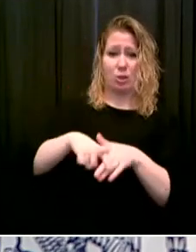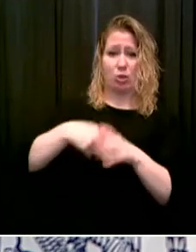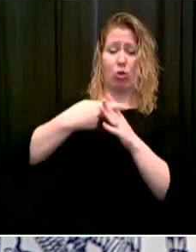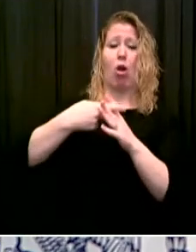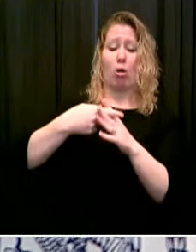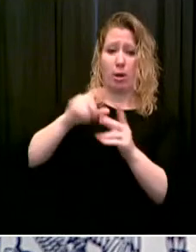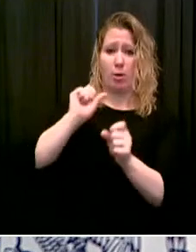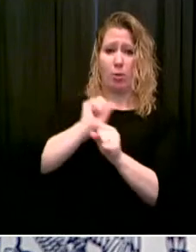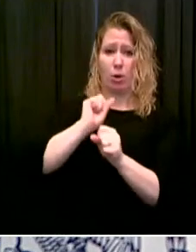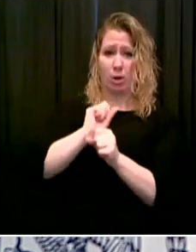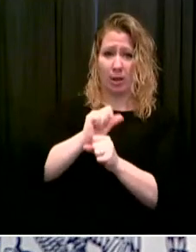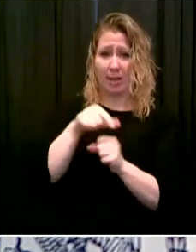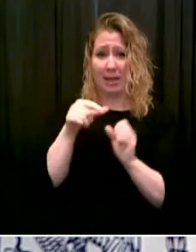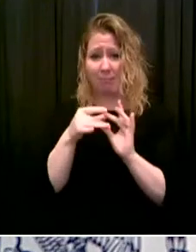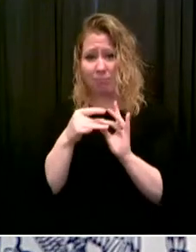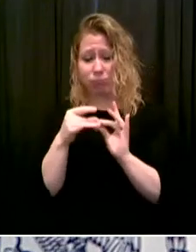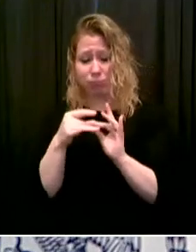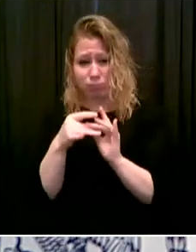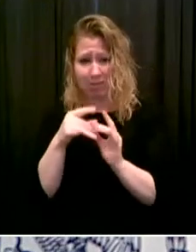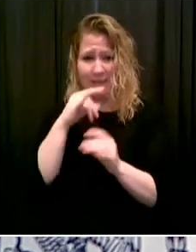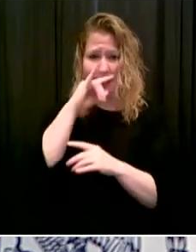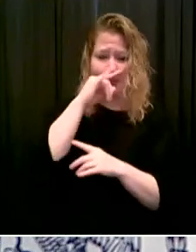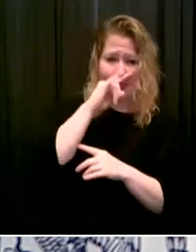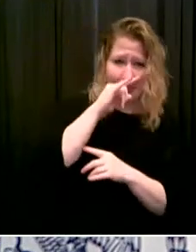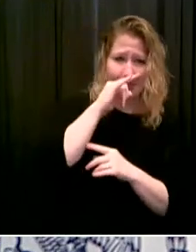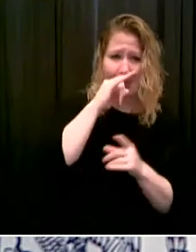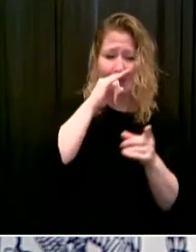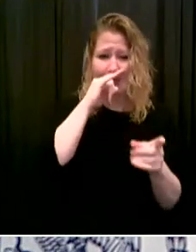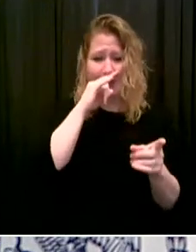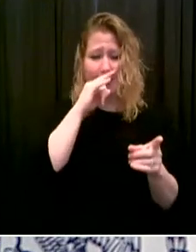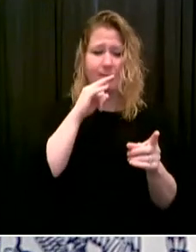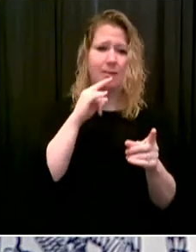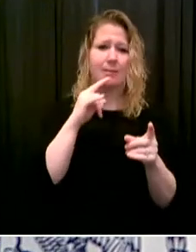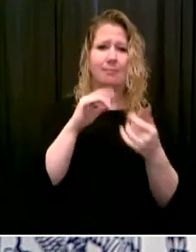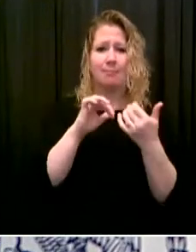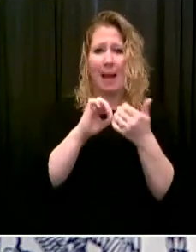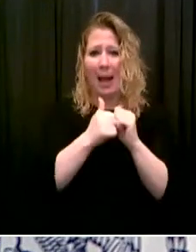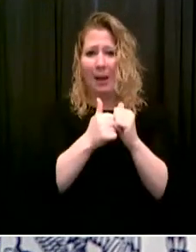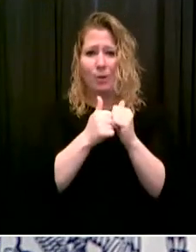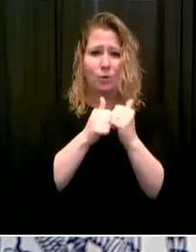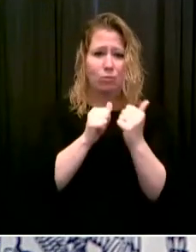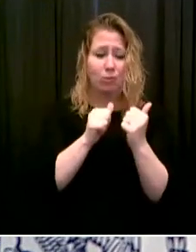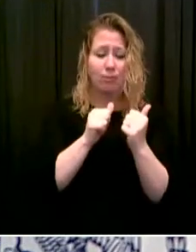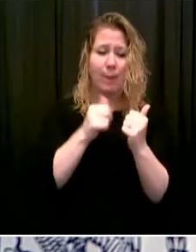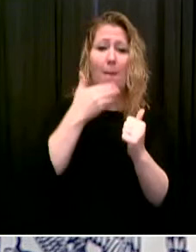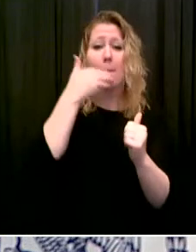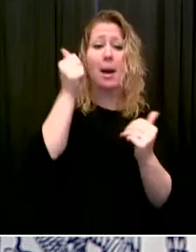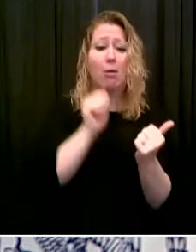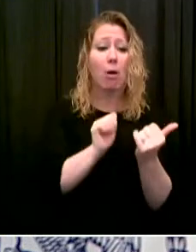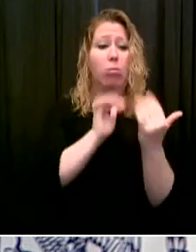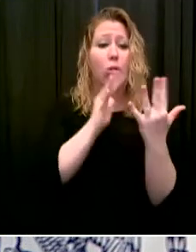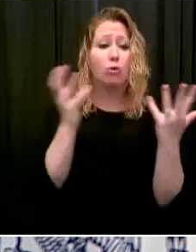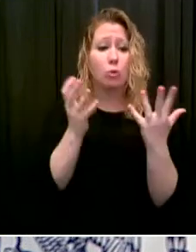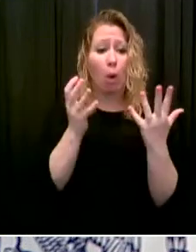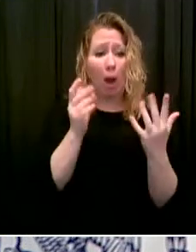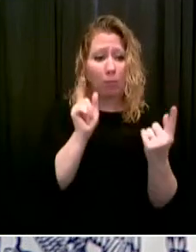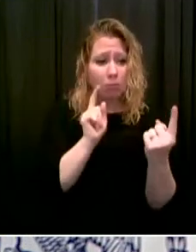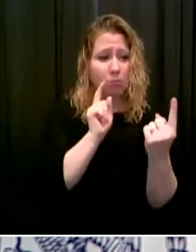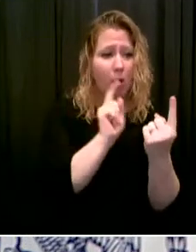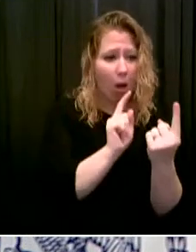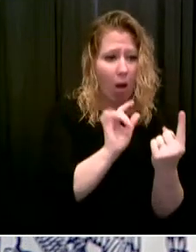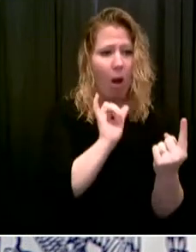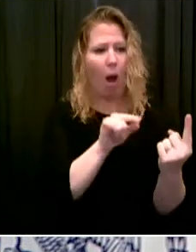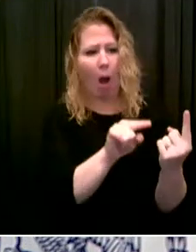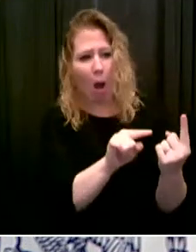now we were dealing with a challenge and a problem, and that kid was in a problem, versus seeing a warning sign and dealing with it right then,